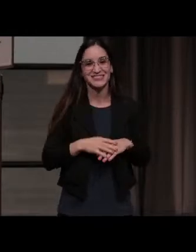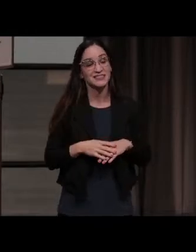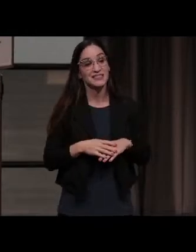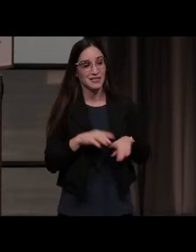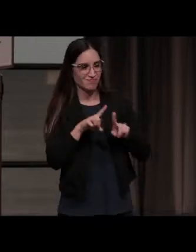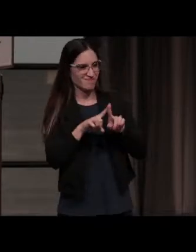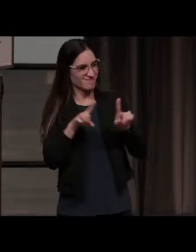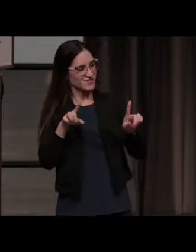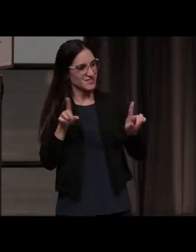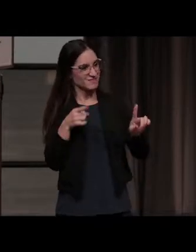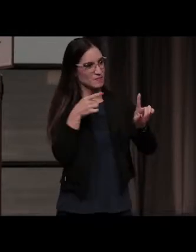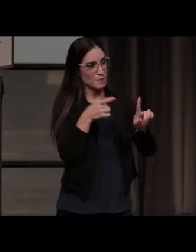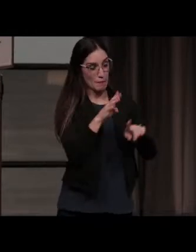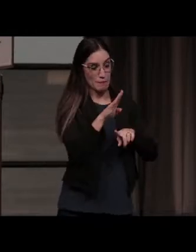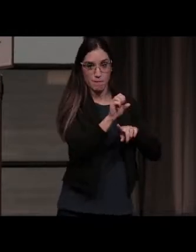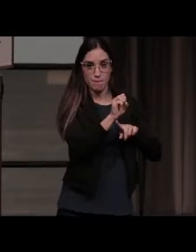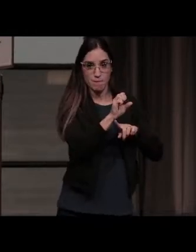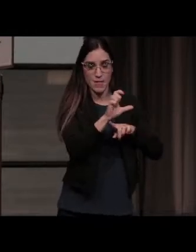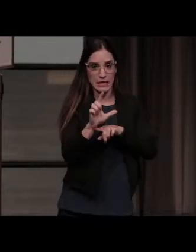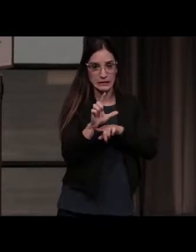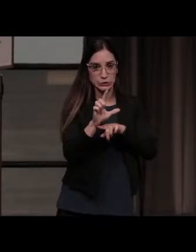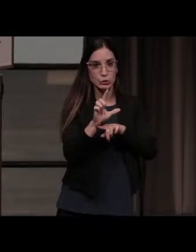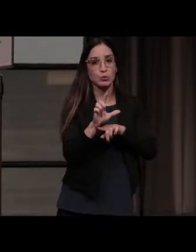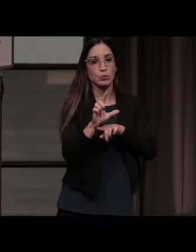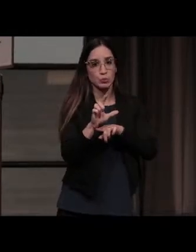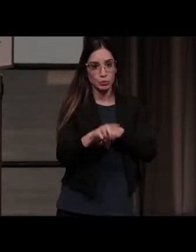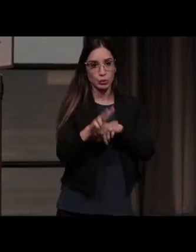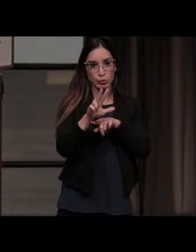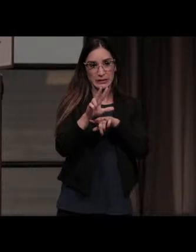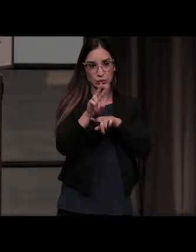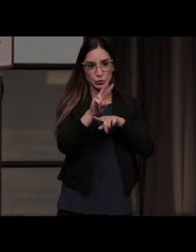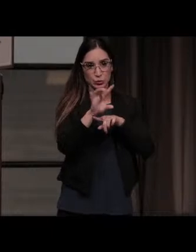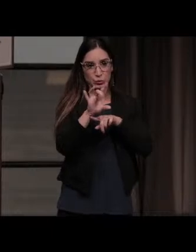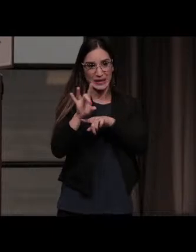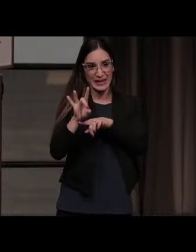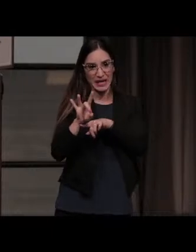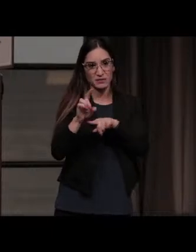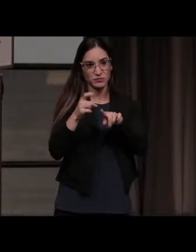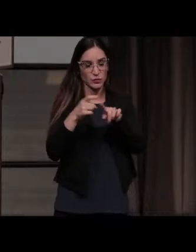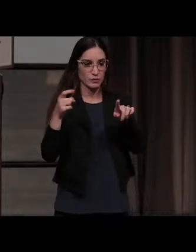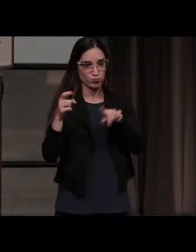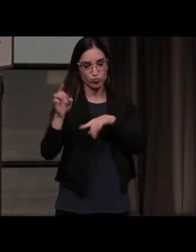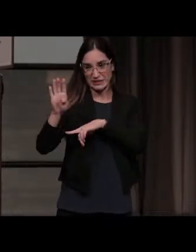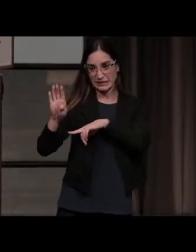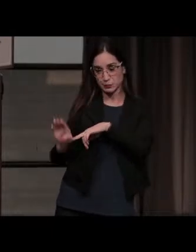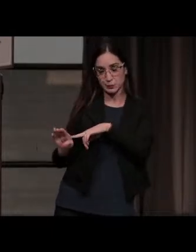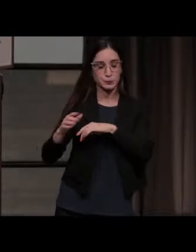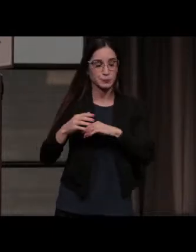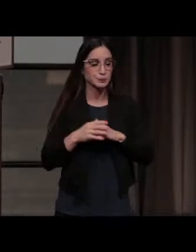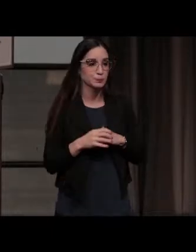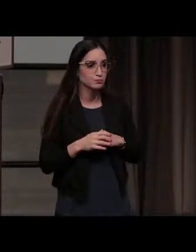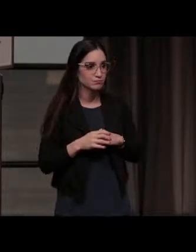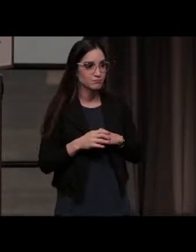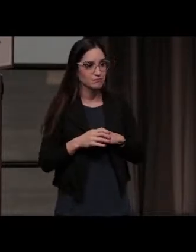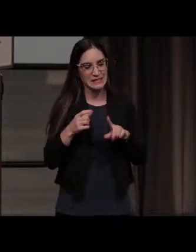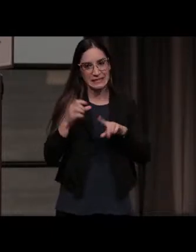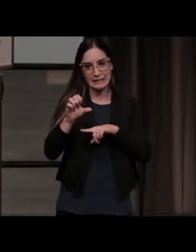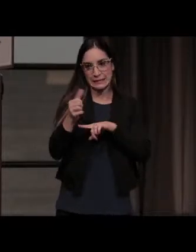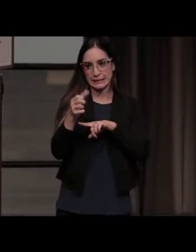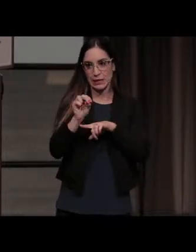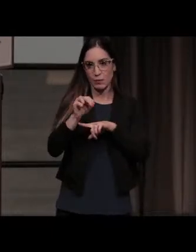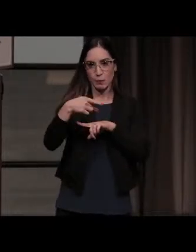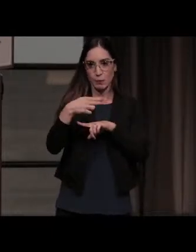Basel S. Kampf, 32A Biennial de Sao Paulo, the Sao Paulo